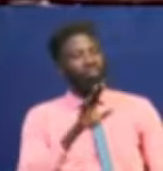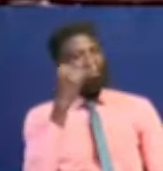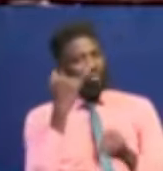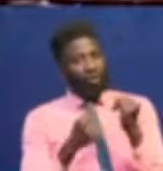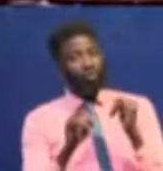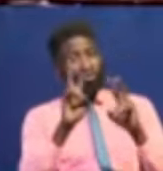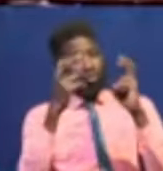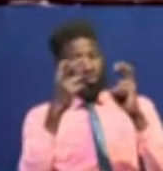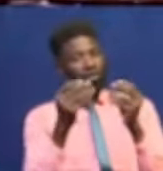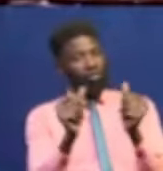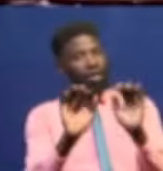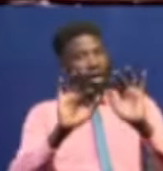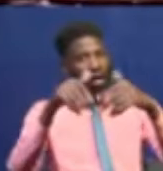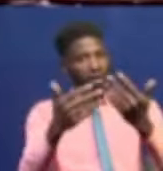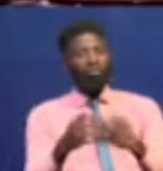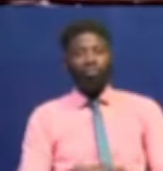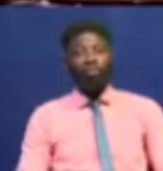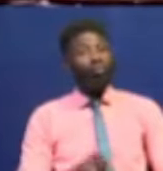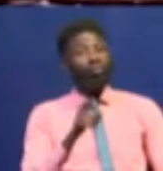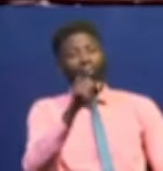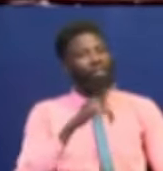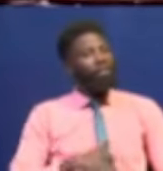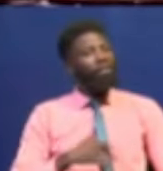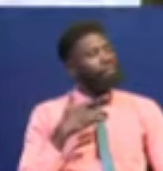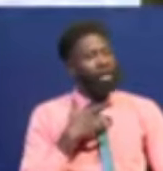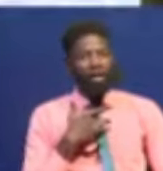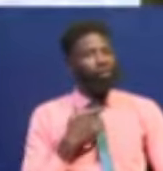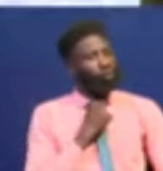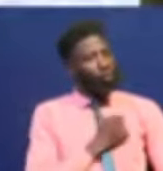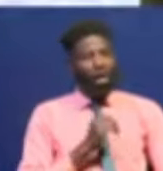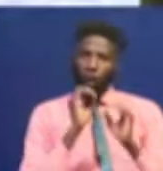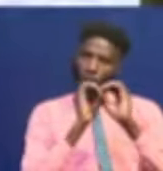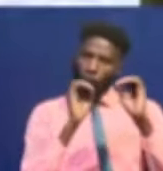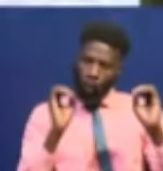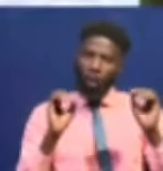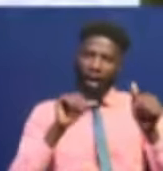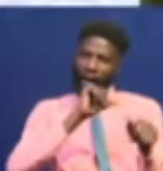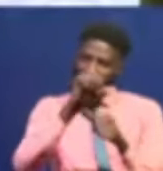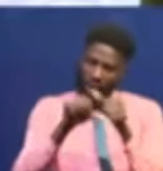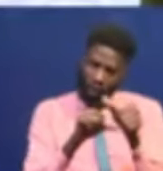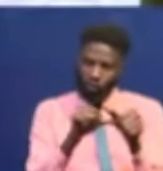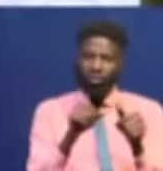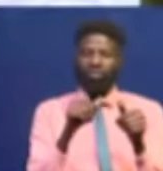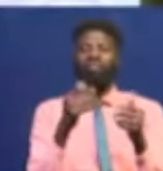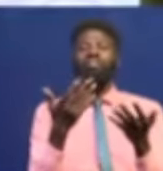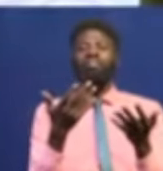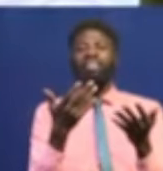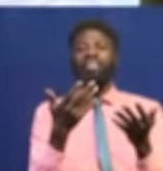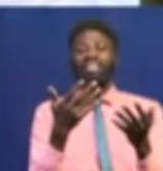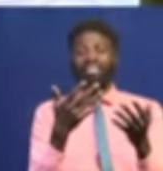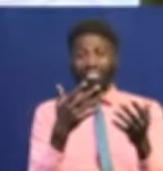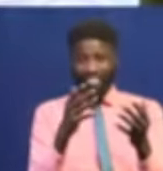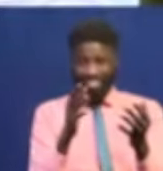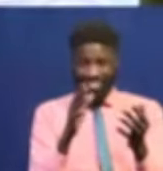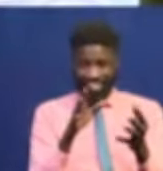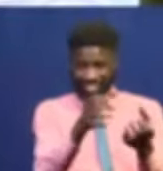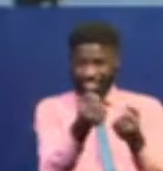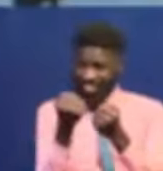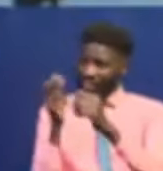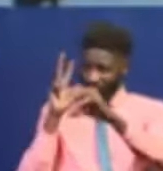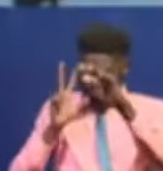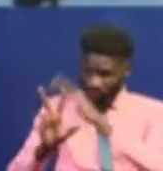on that topic. You have absolutely no regrets about the abductions and no regrets about the killings? Those